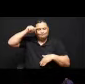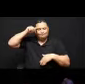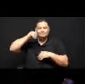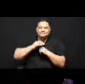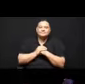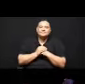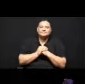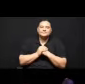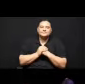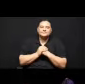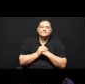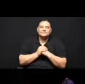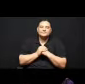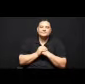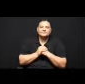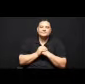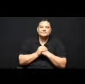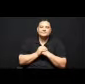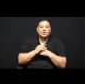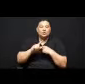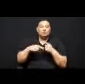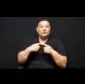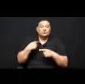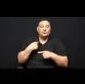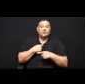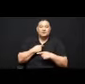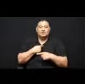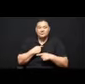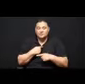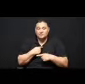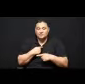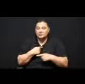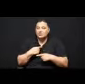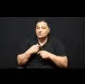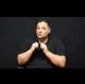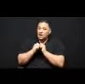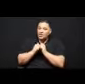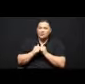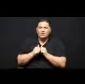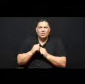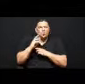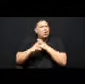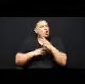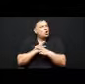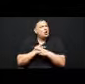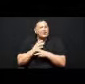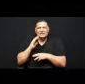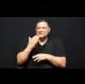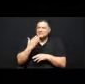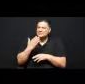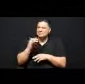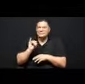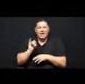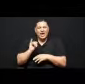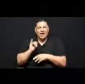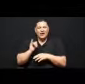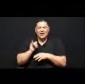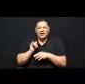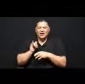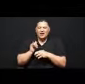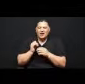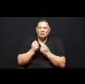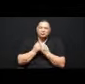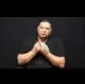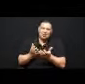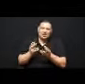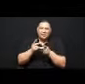When we were at UNR together, didn't the world seem like a worked over place that contained little gristlings of shine